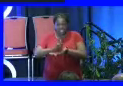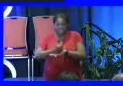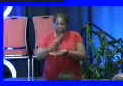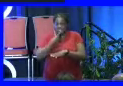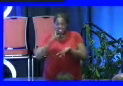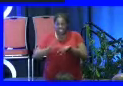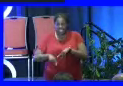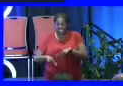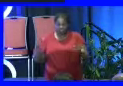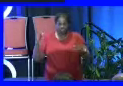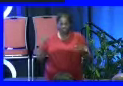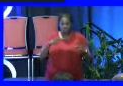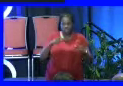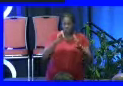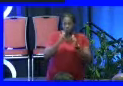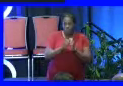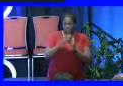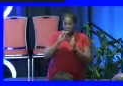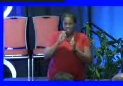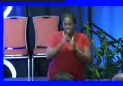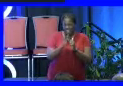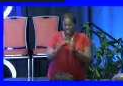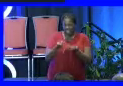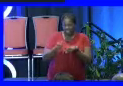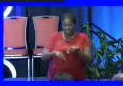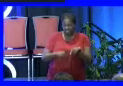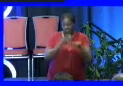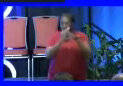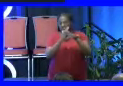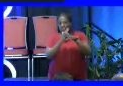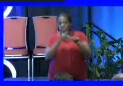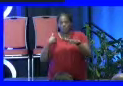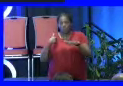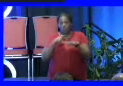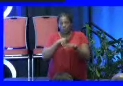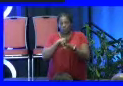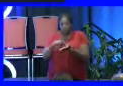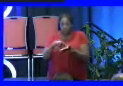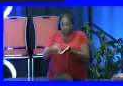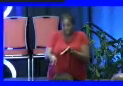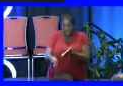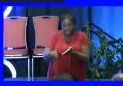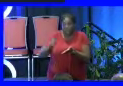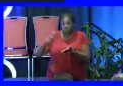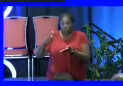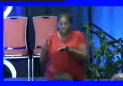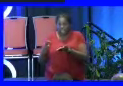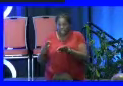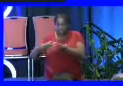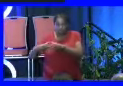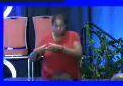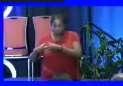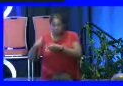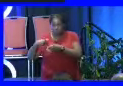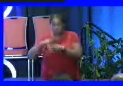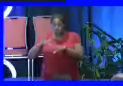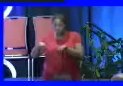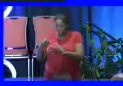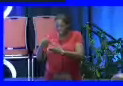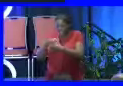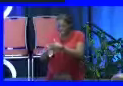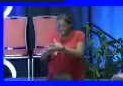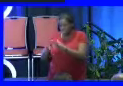Medicaid. Instead, what we are doing is paying the data warehouse entity. We gave them access